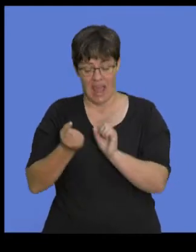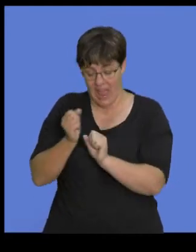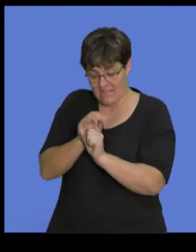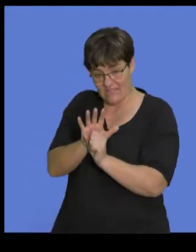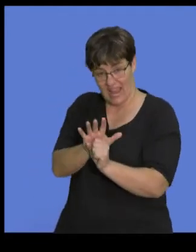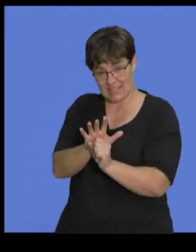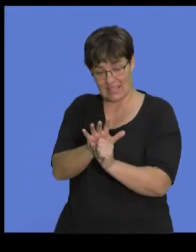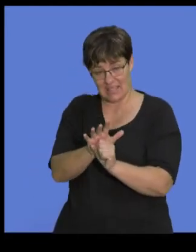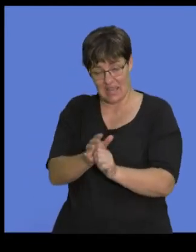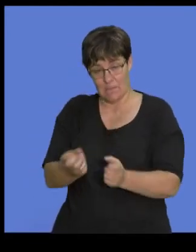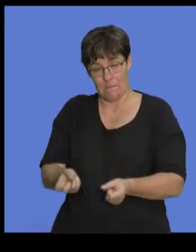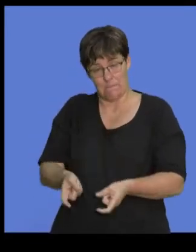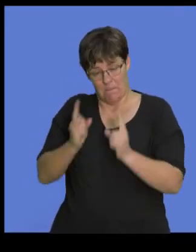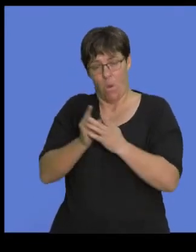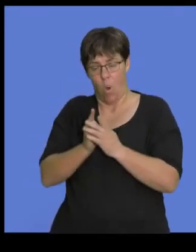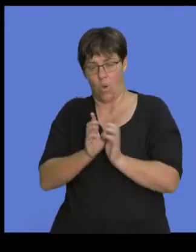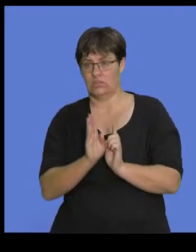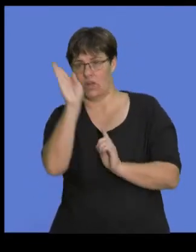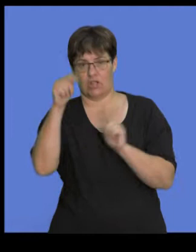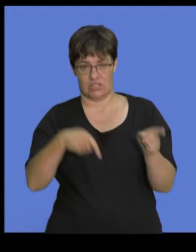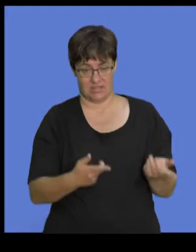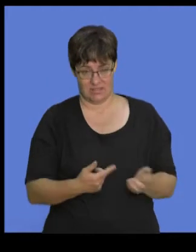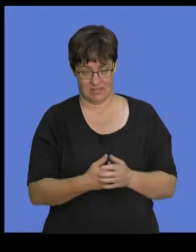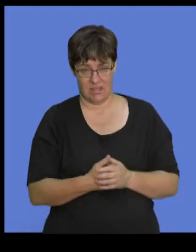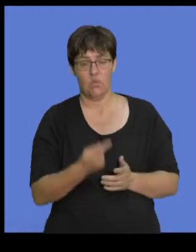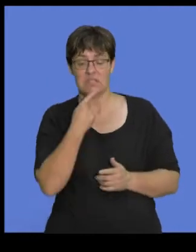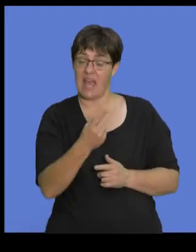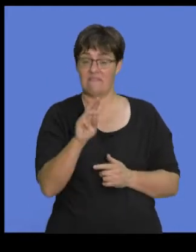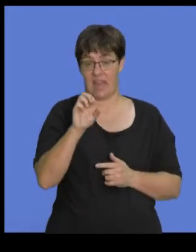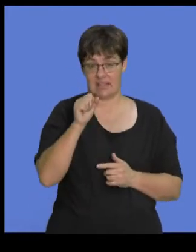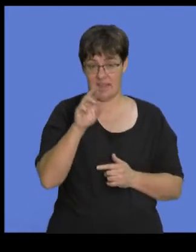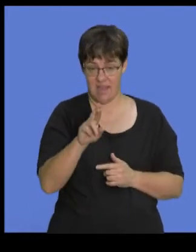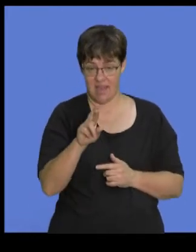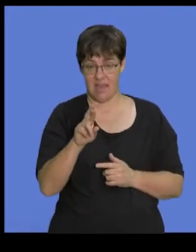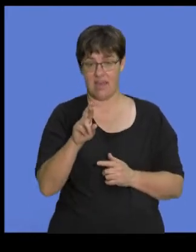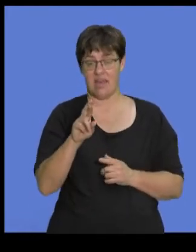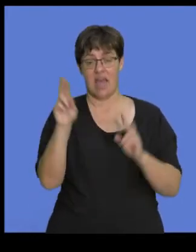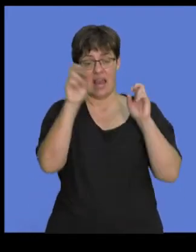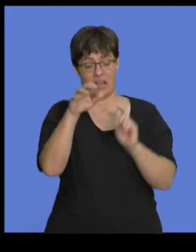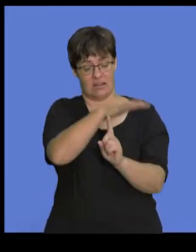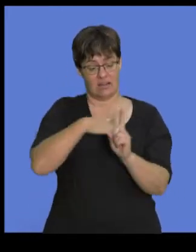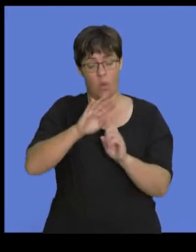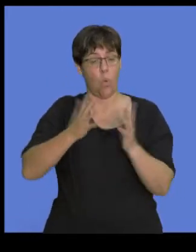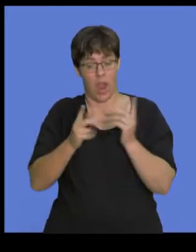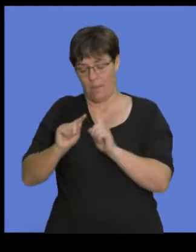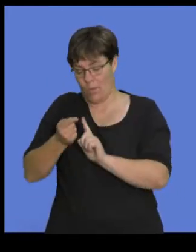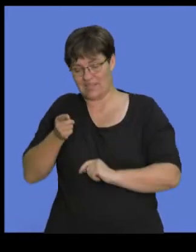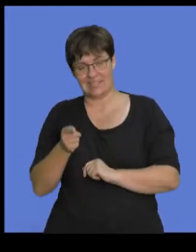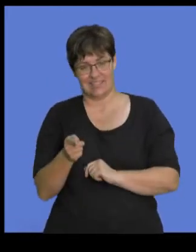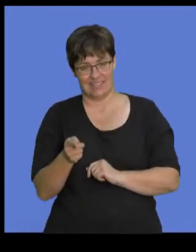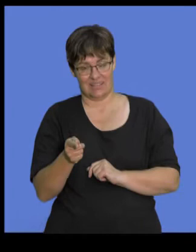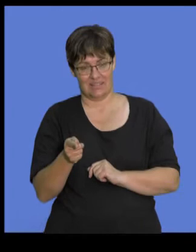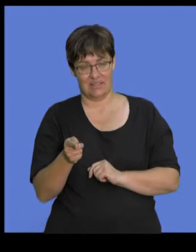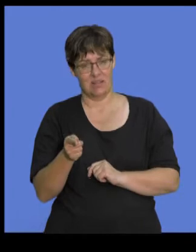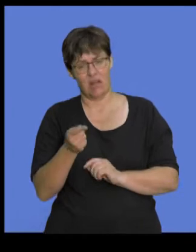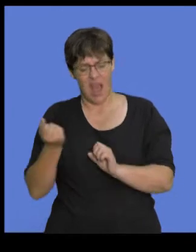magnitude, okay, and direction. Already we're saying it's a vector of electric field at a point. So what exactly